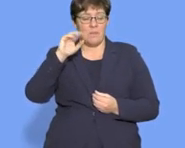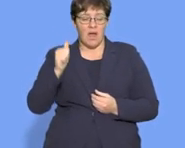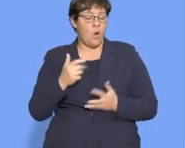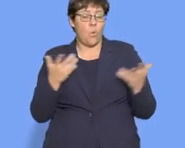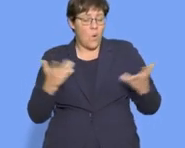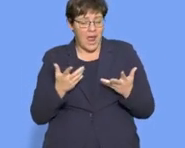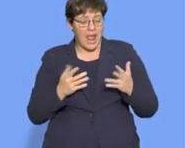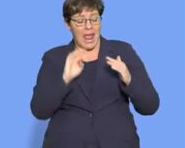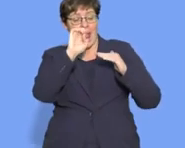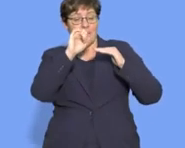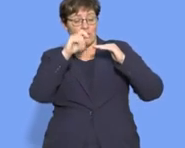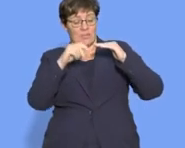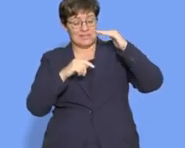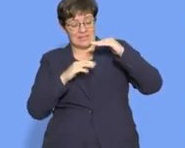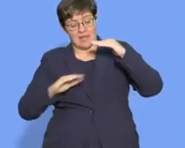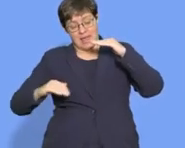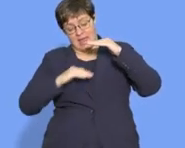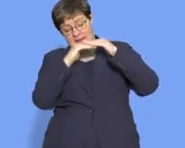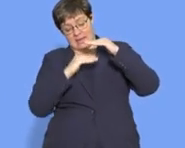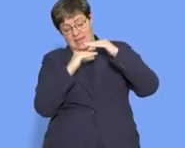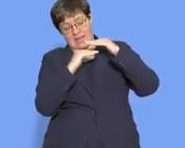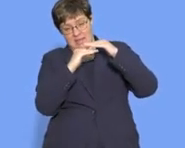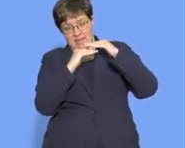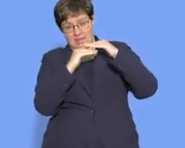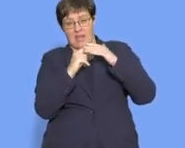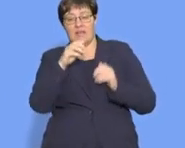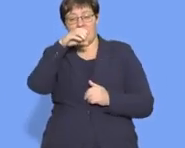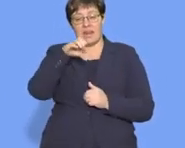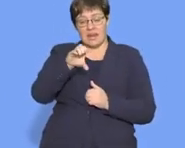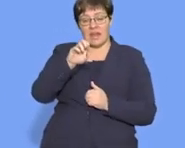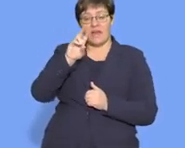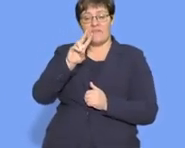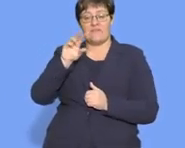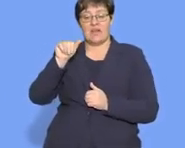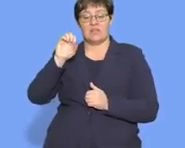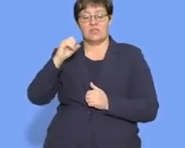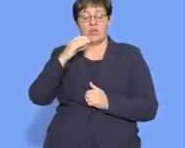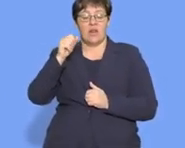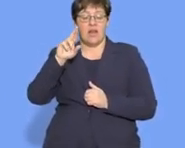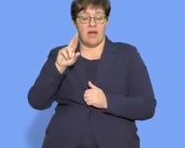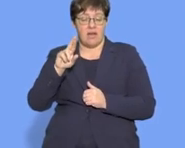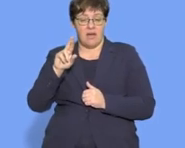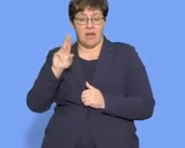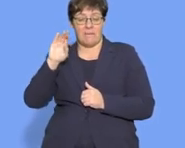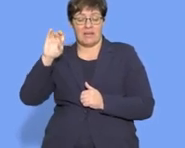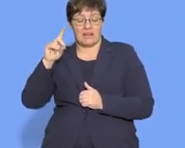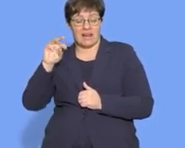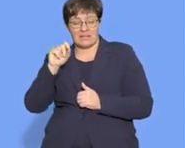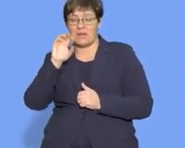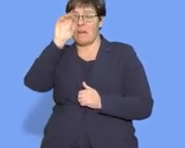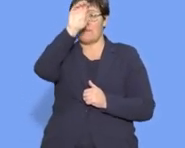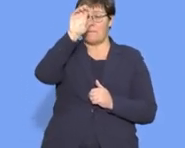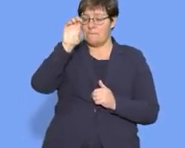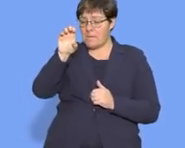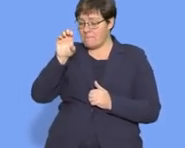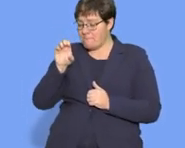epidermis, there's vascular tissue, they're called vascular bundles, and those are the little patches